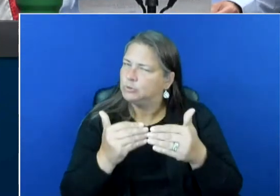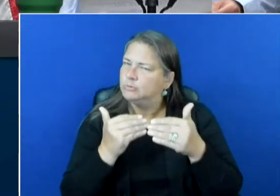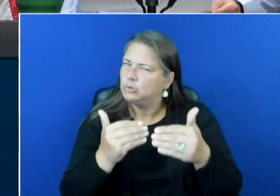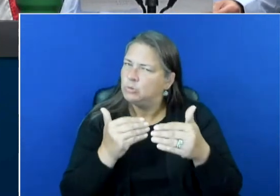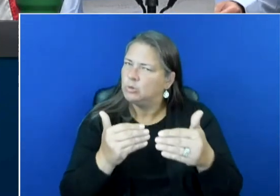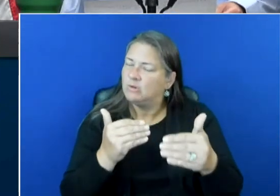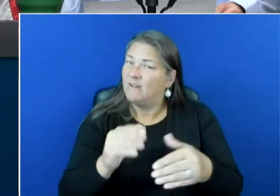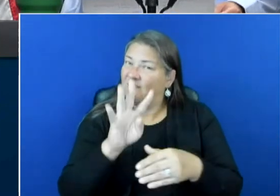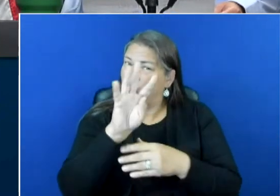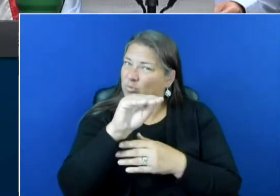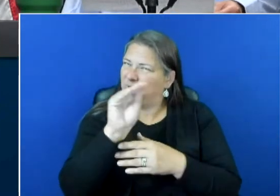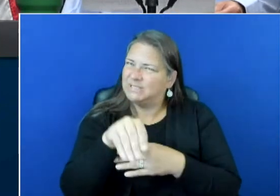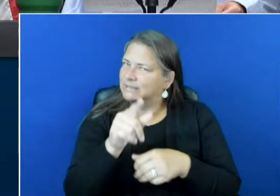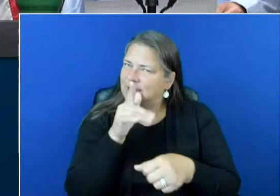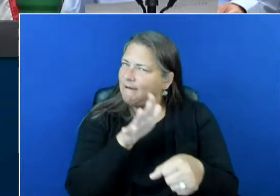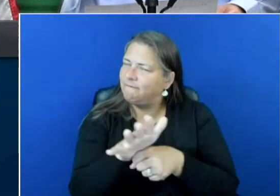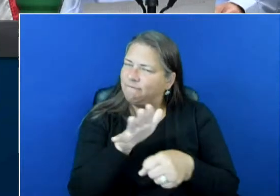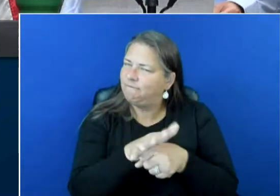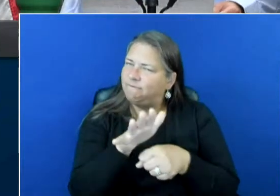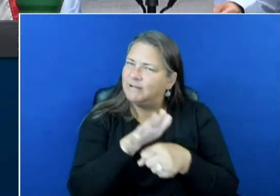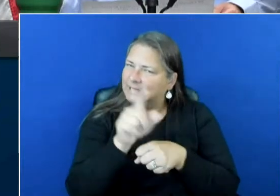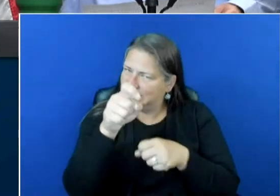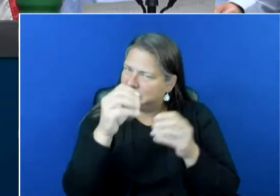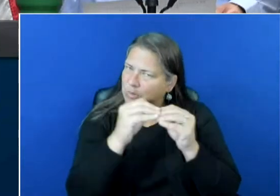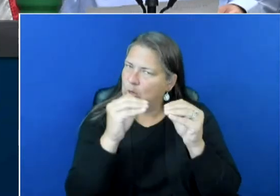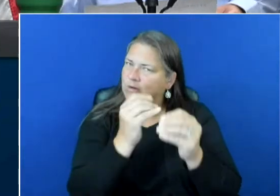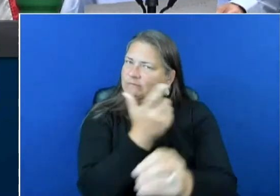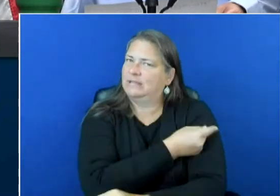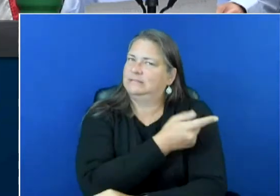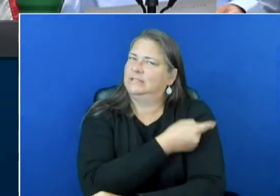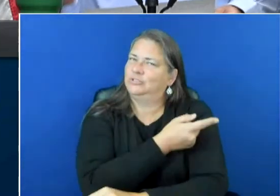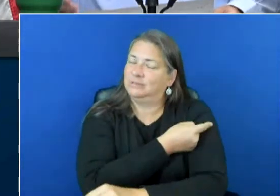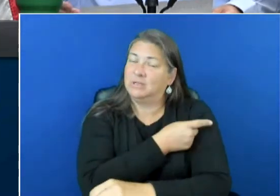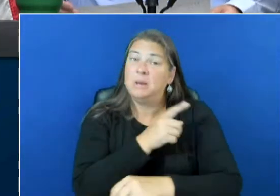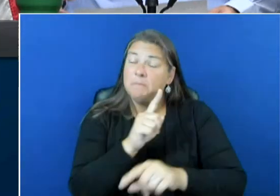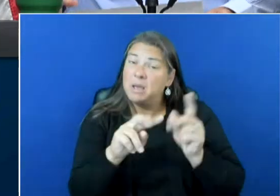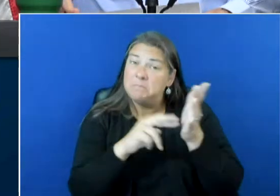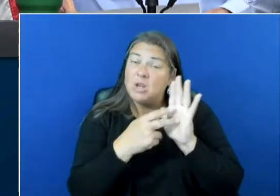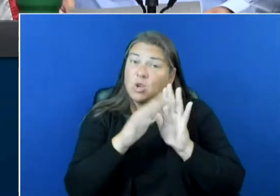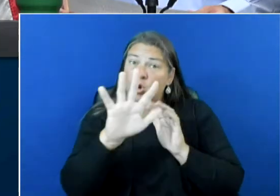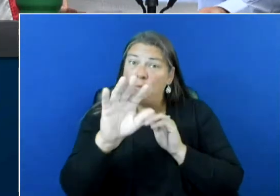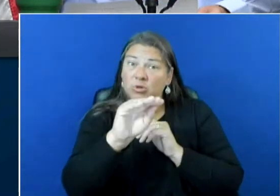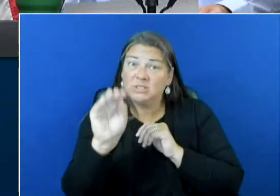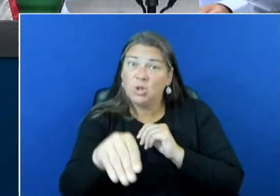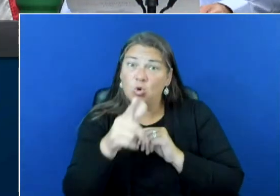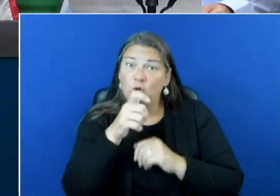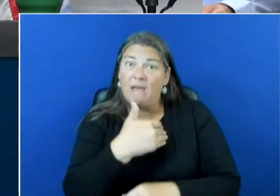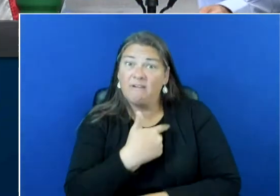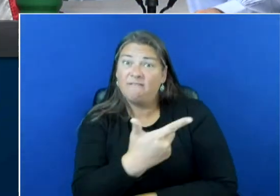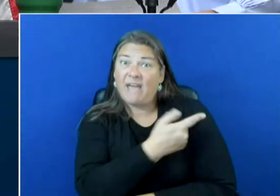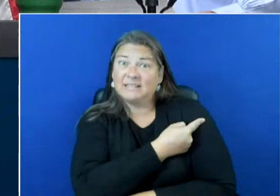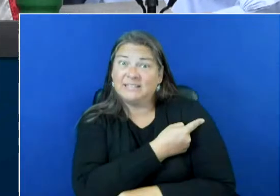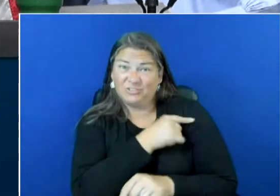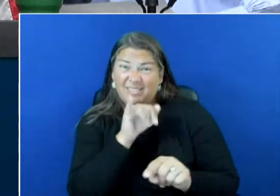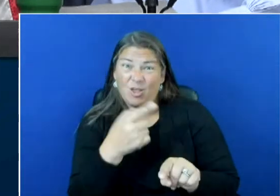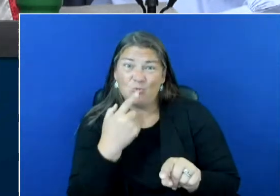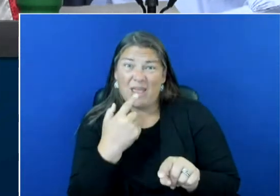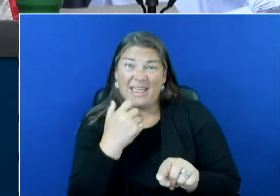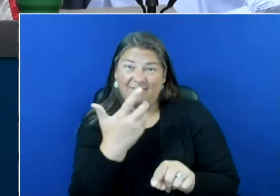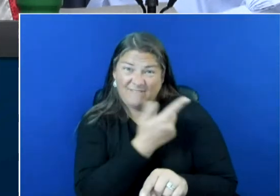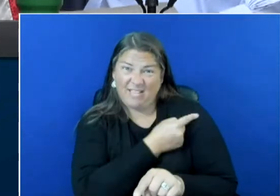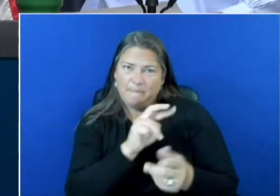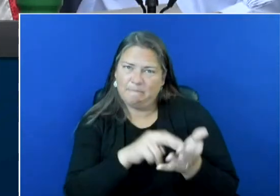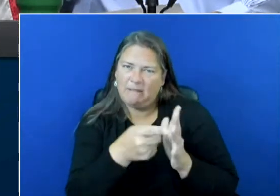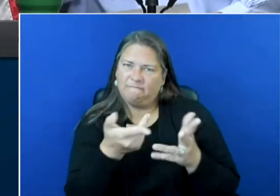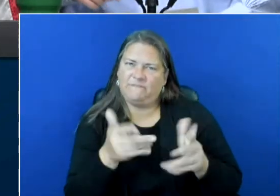enough, but what it means is that your percentages are increasing. Good work. Keep going. For everybody on this one